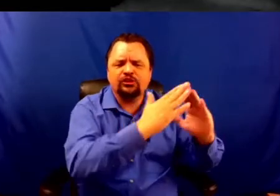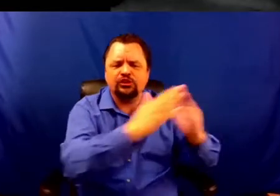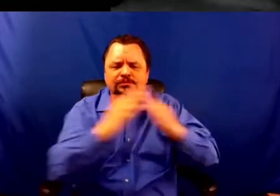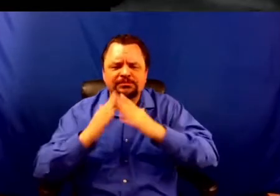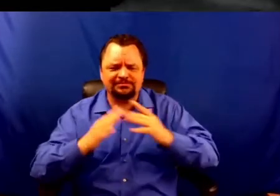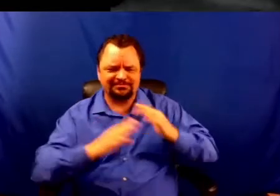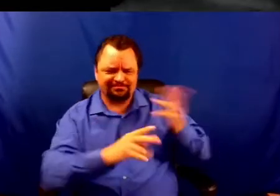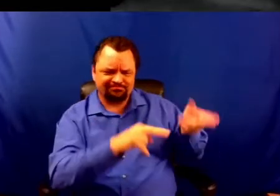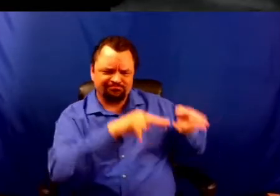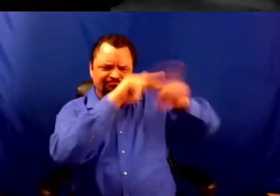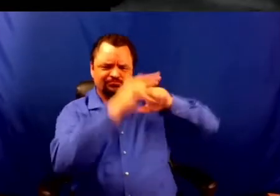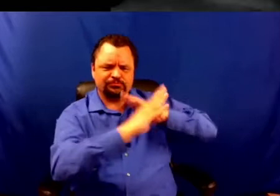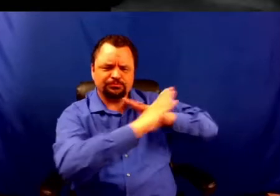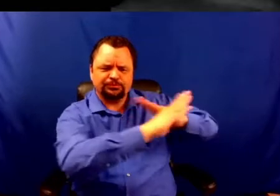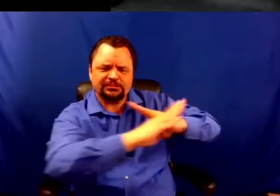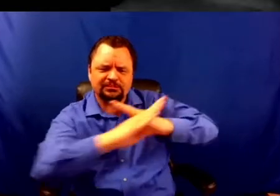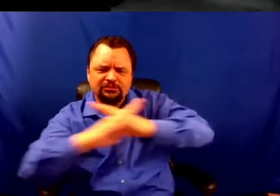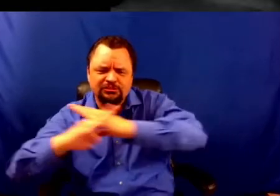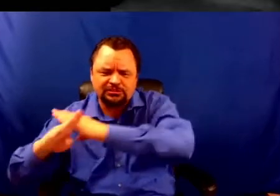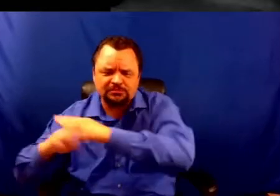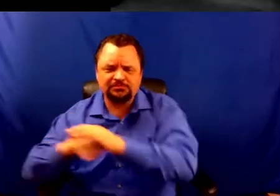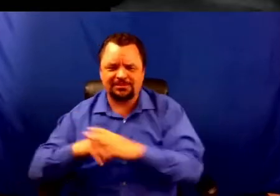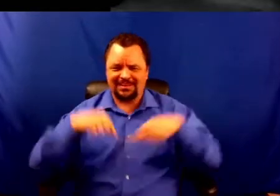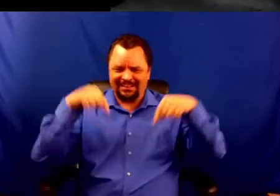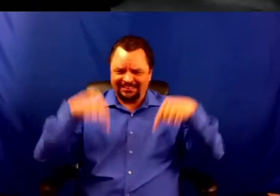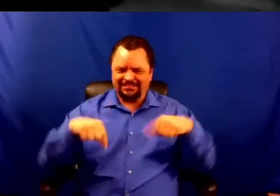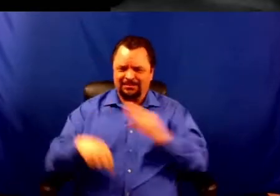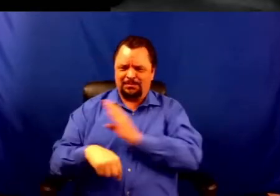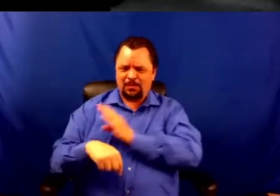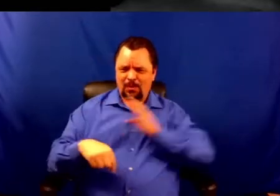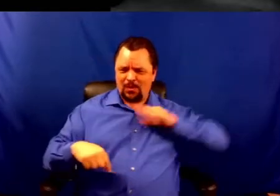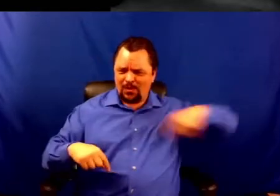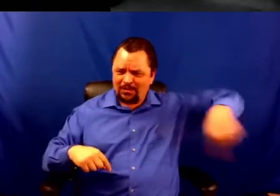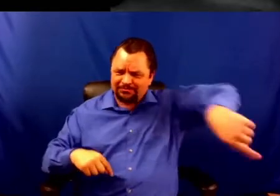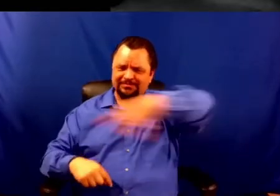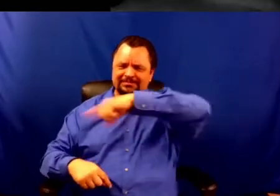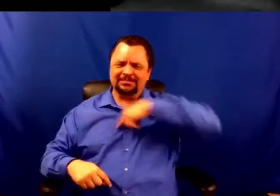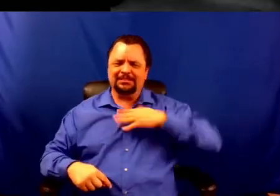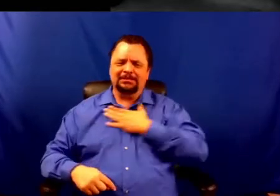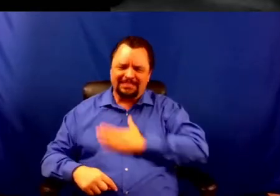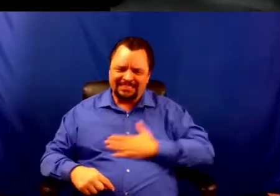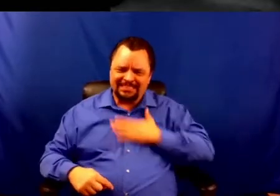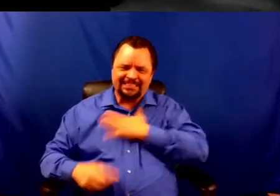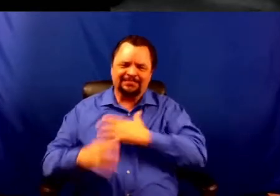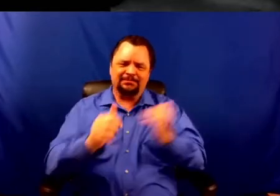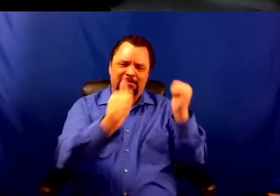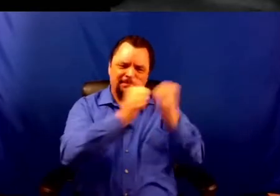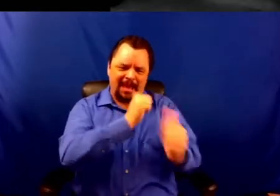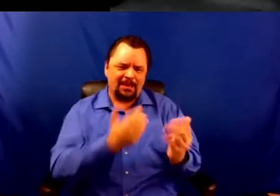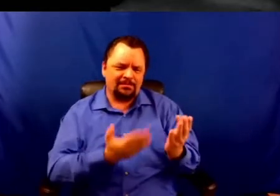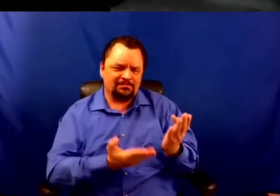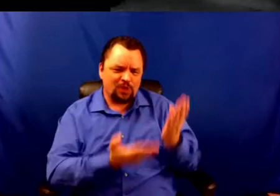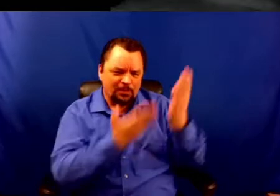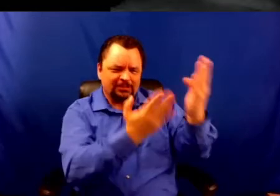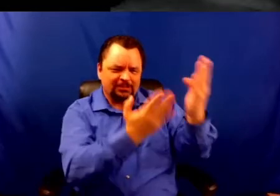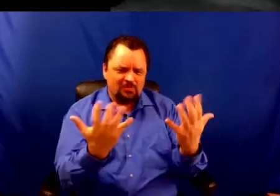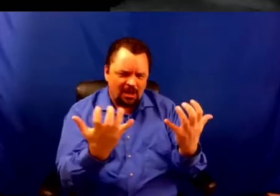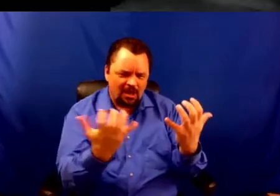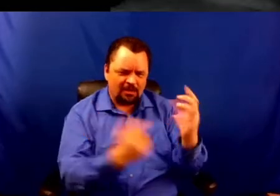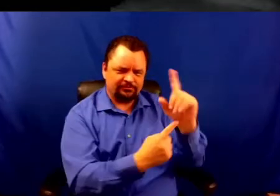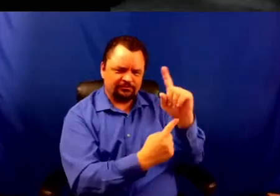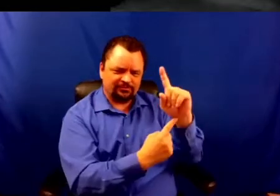board respectfully if we would please pass a resolution saying that we 100% support vaccines with all